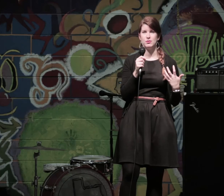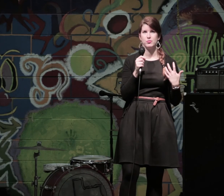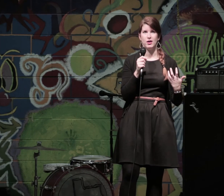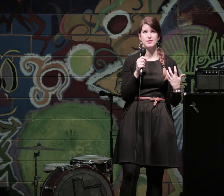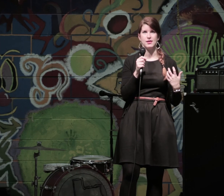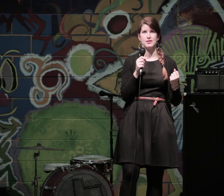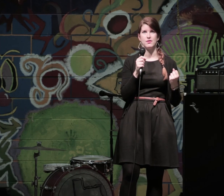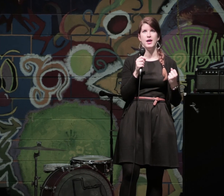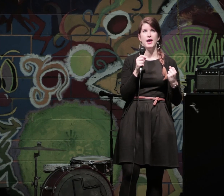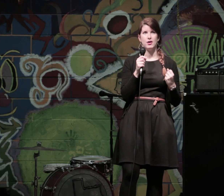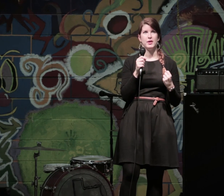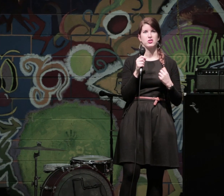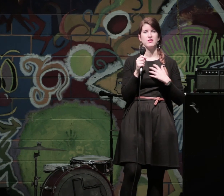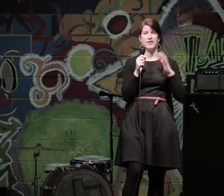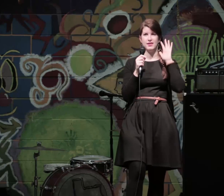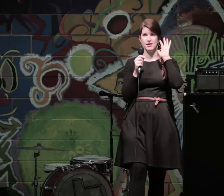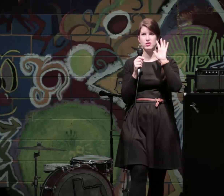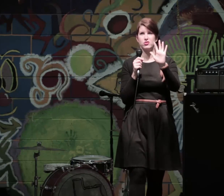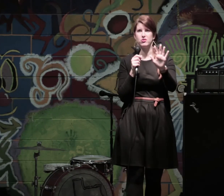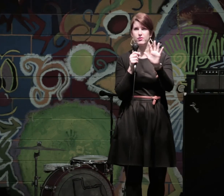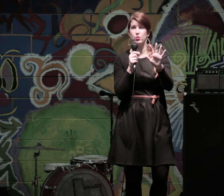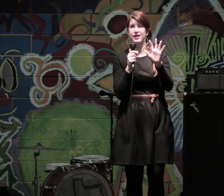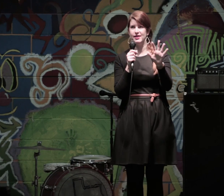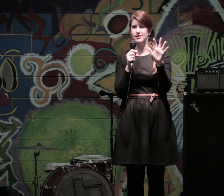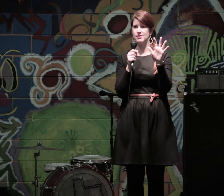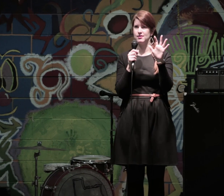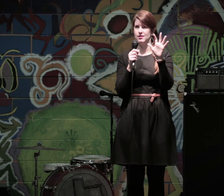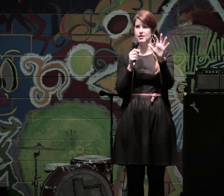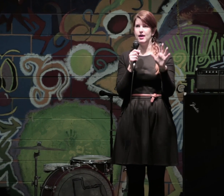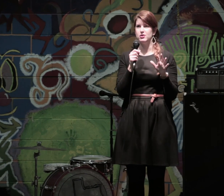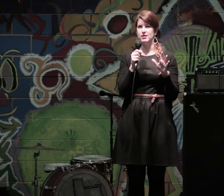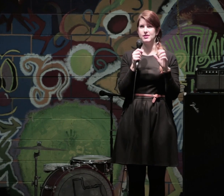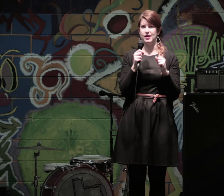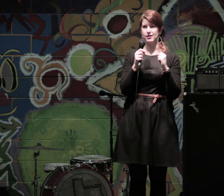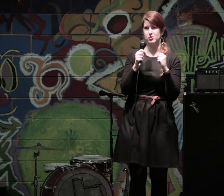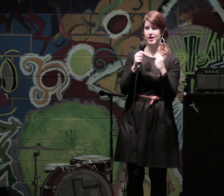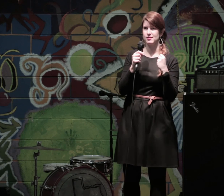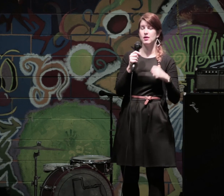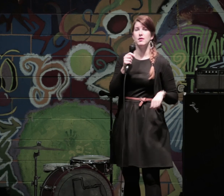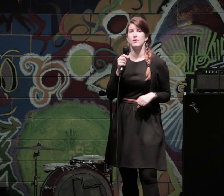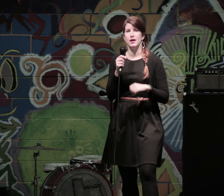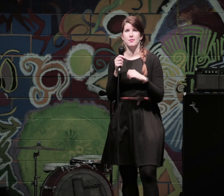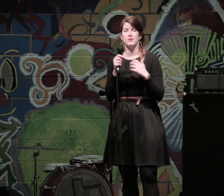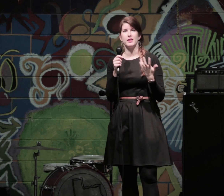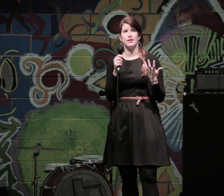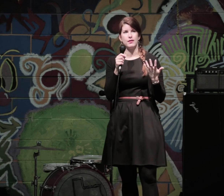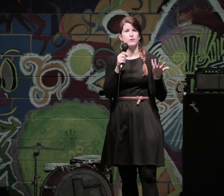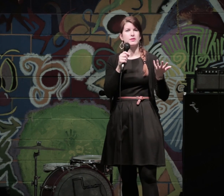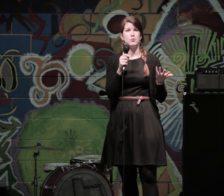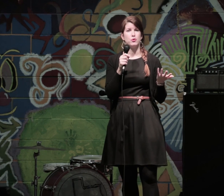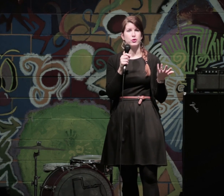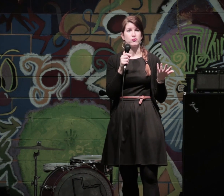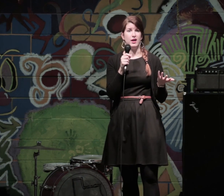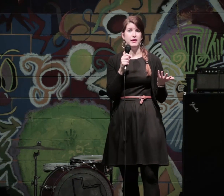an incredible process of how to make sure that that is understood for what it is, not just the English space. A funny thing,